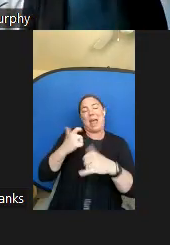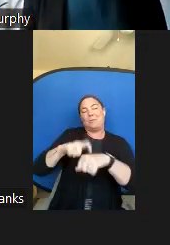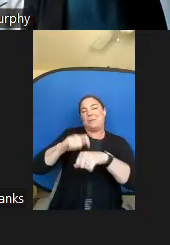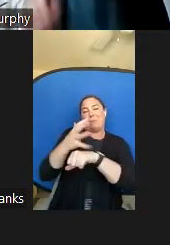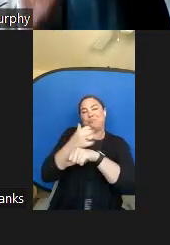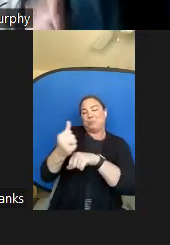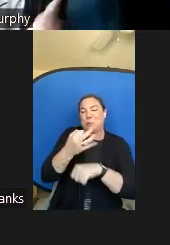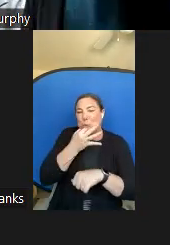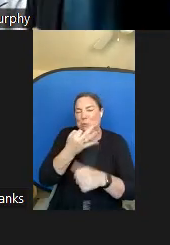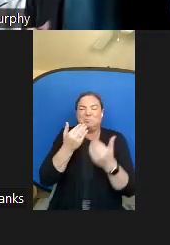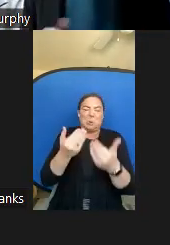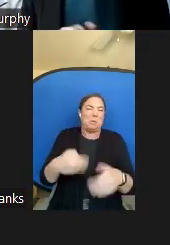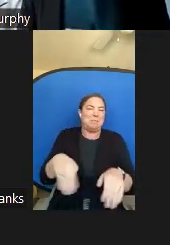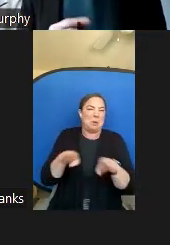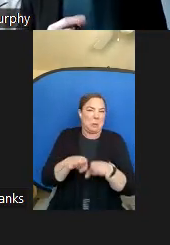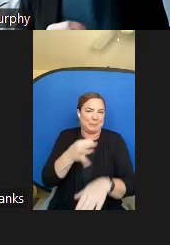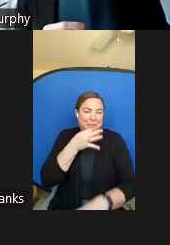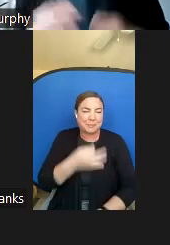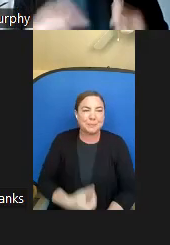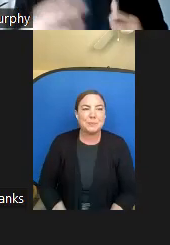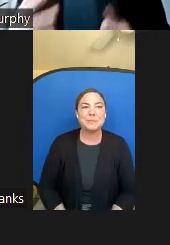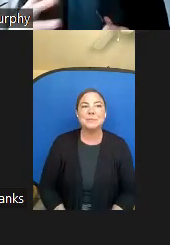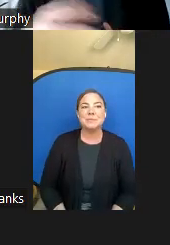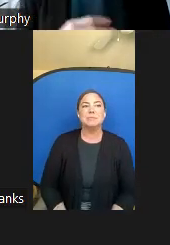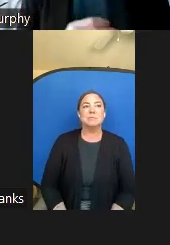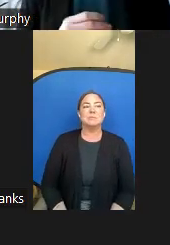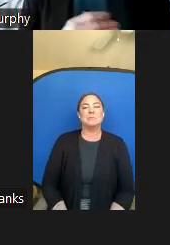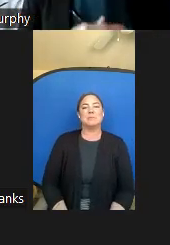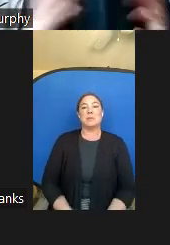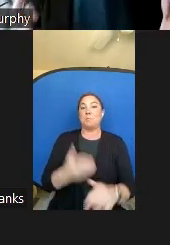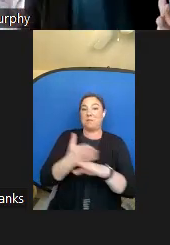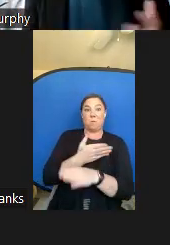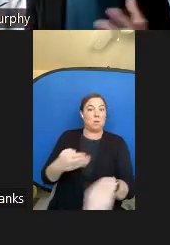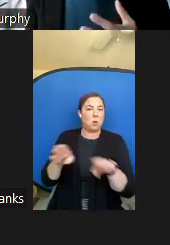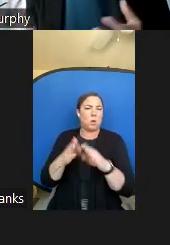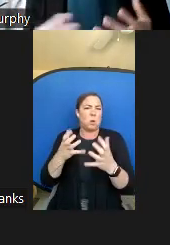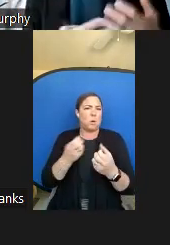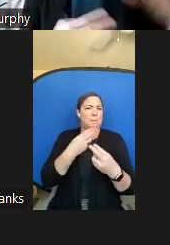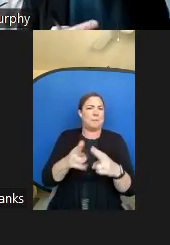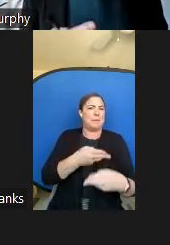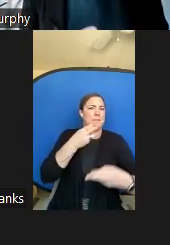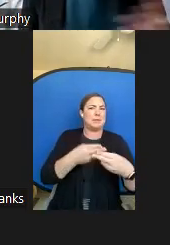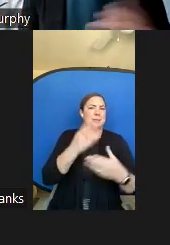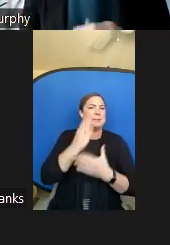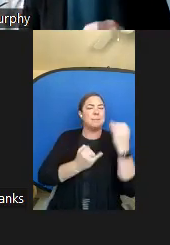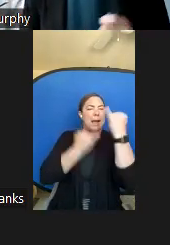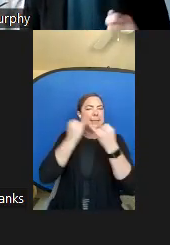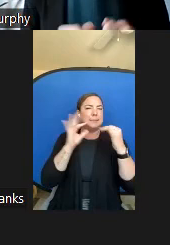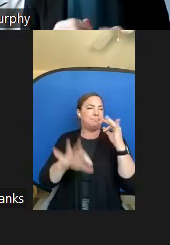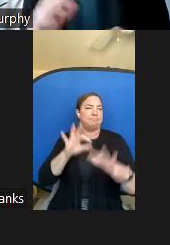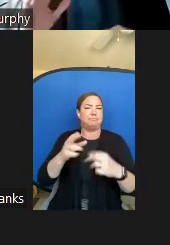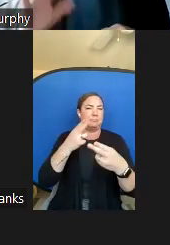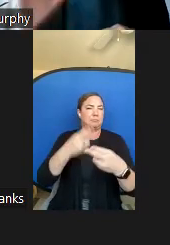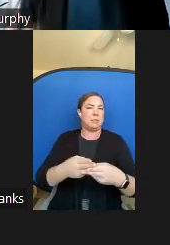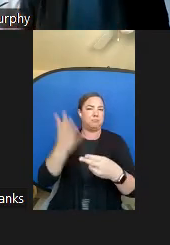probably conclude. But before doing so, I would like to quickly revisit and return to some of the ideas that I laid out at the start